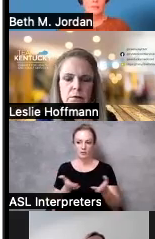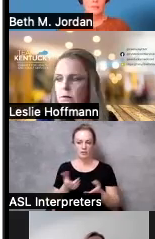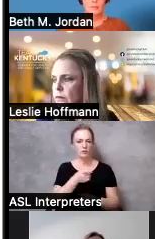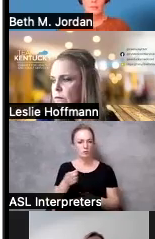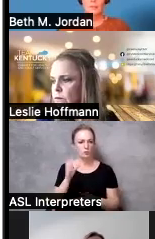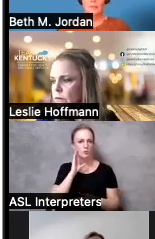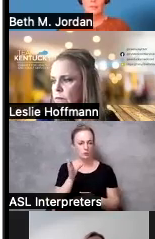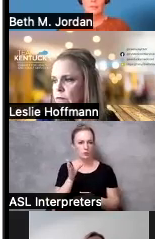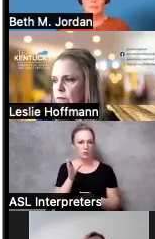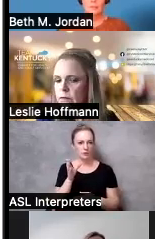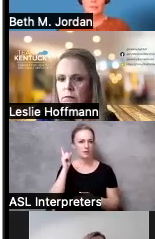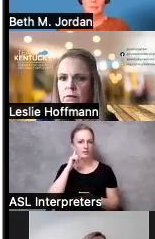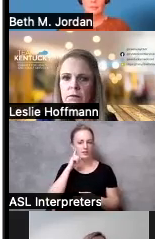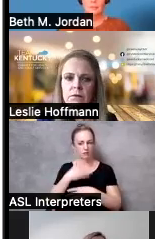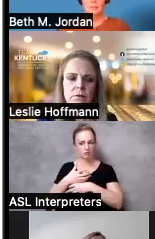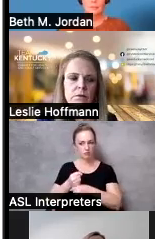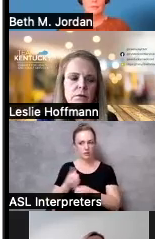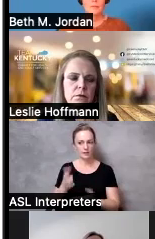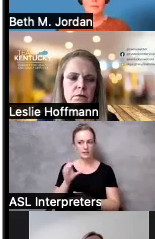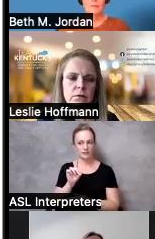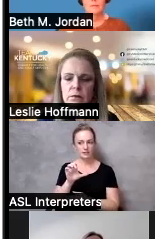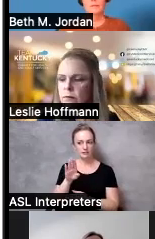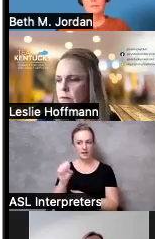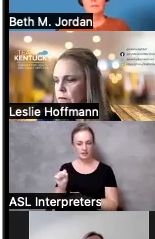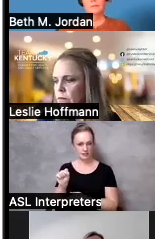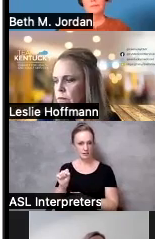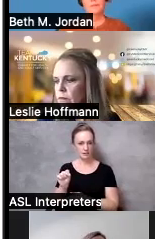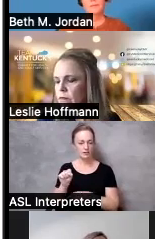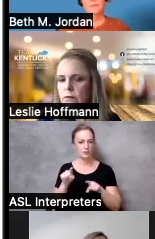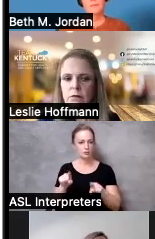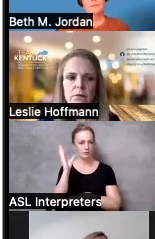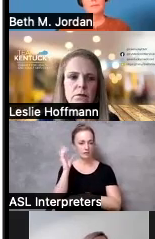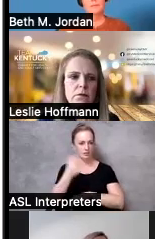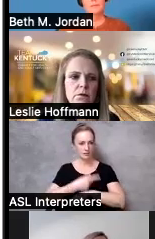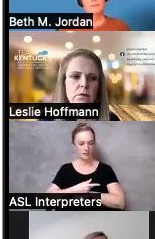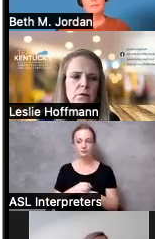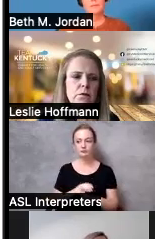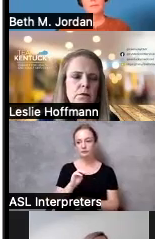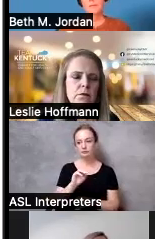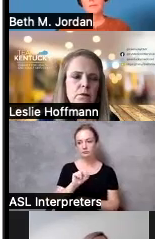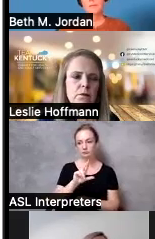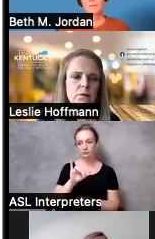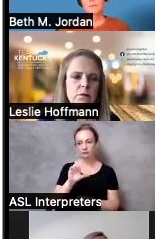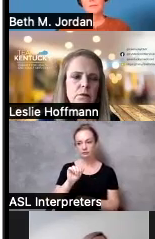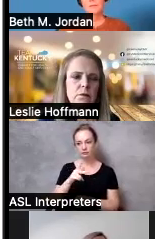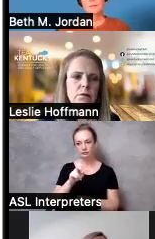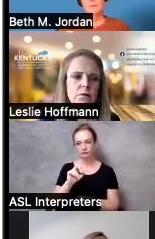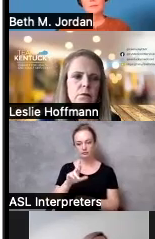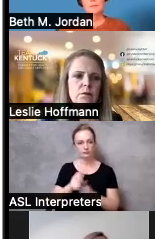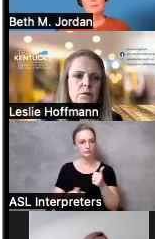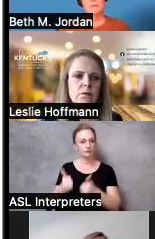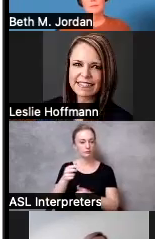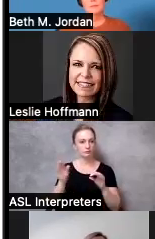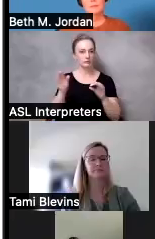hear referred to as DCBS during the presentation today. Mary Carpenter is an executive advisor with the department.